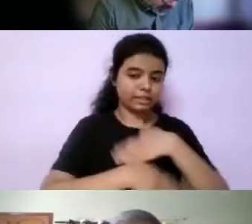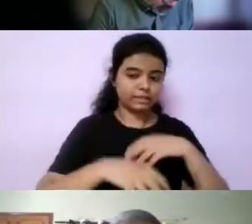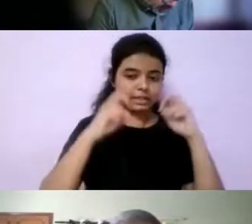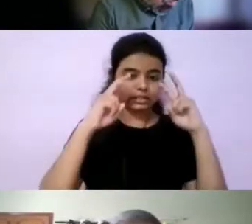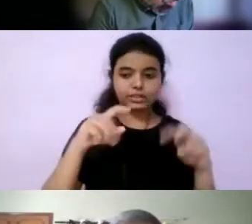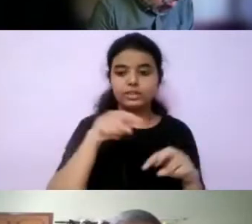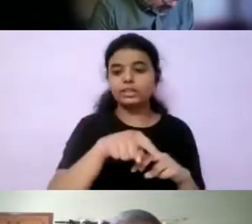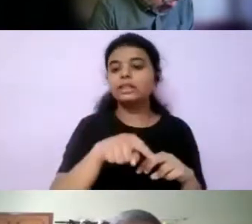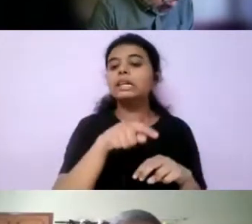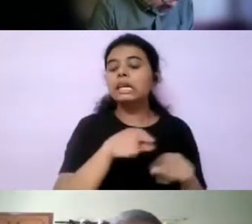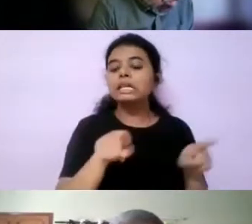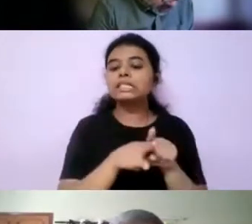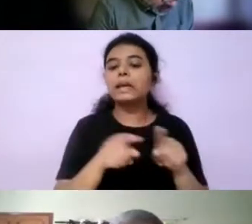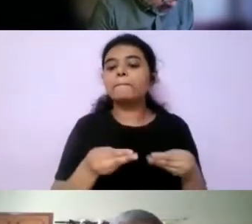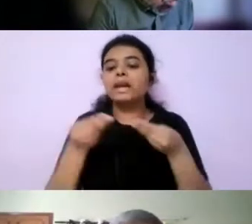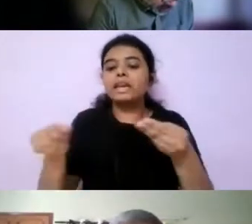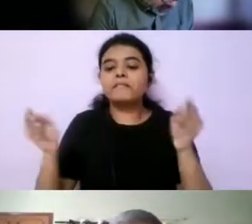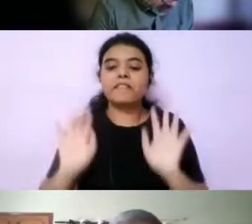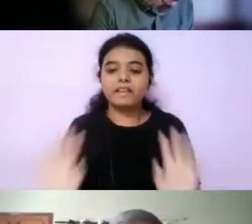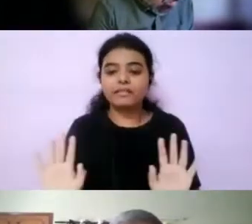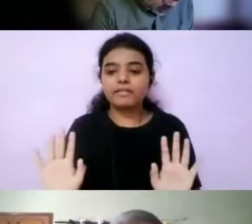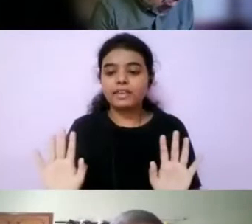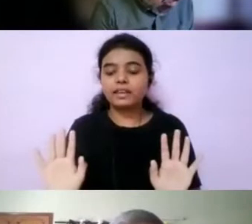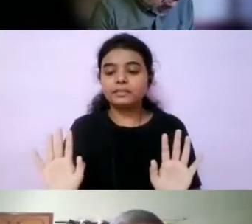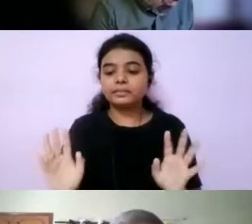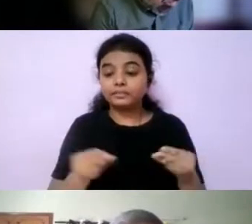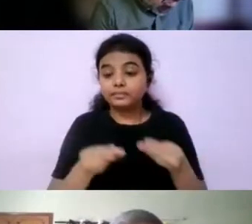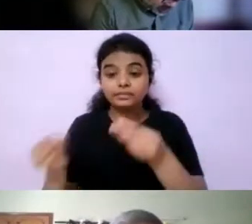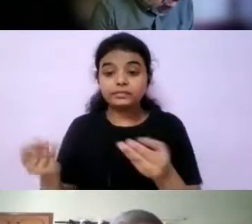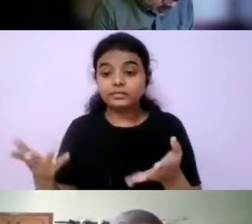exactly that kind of a site, through which